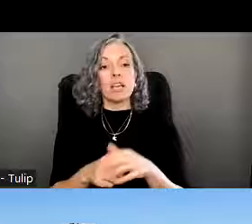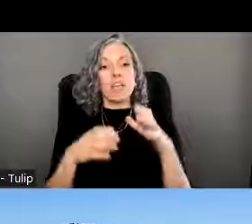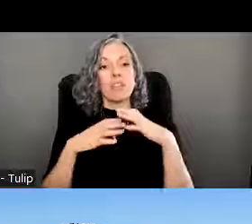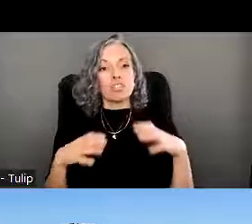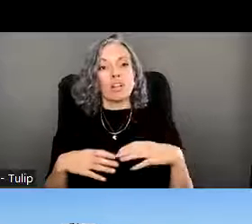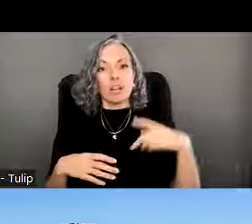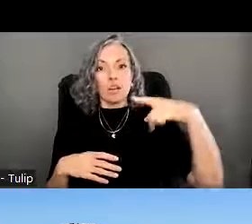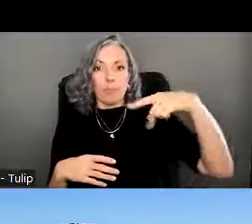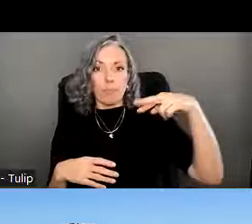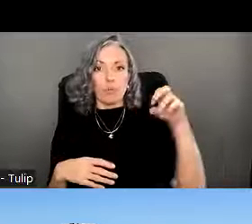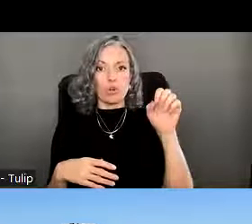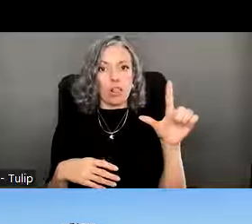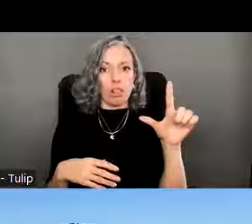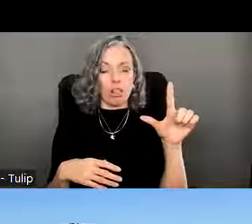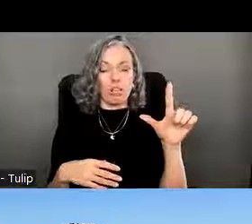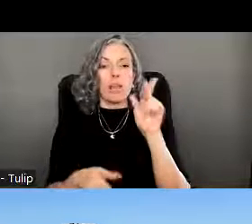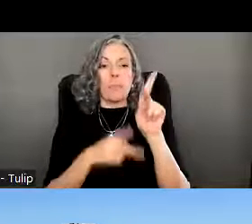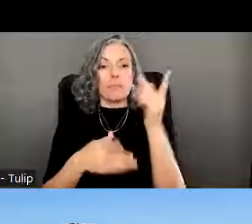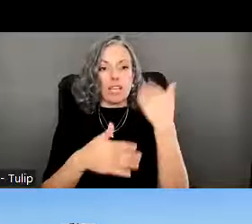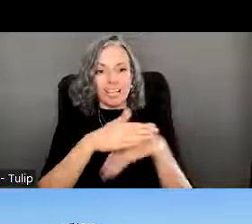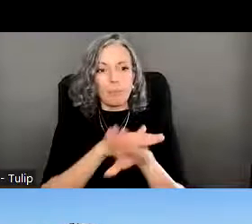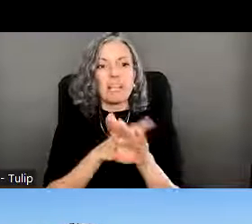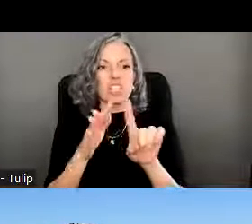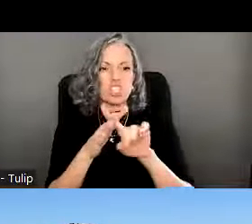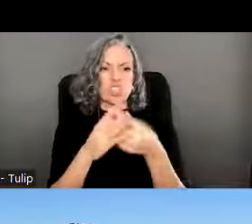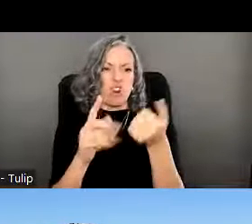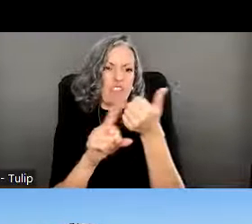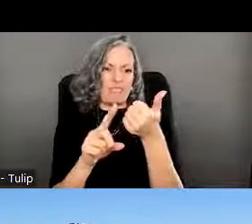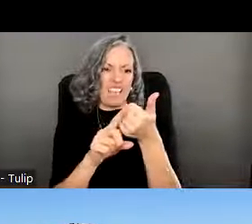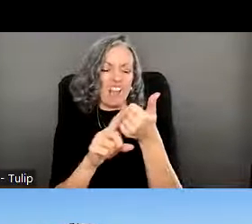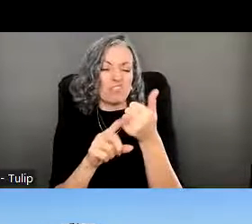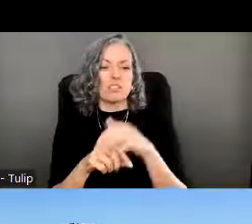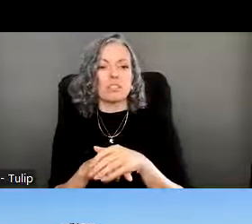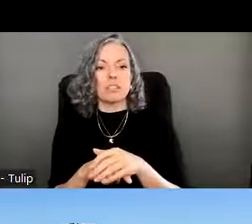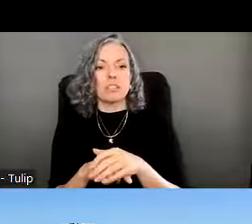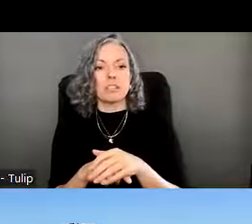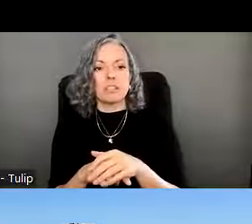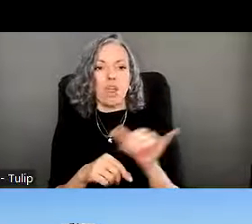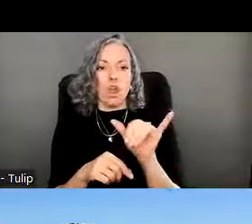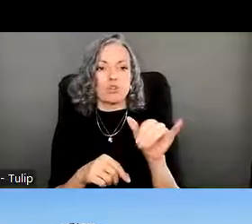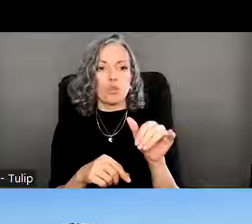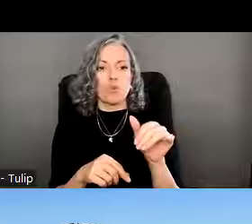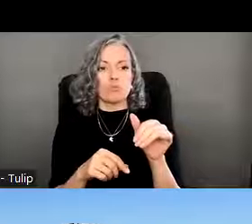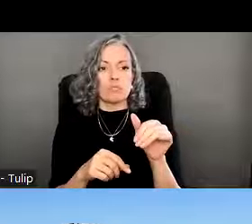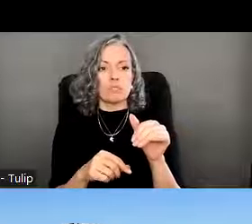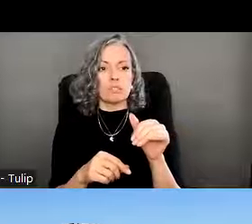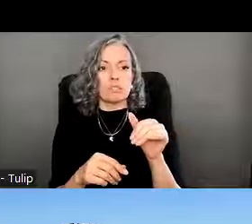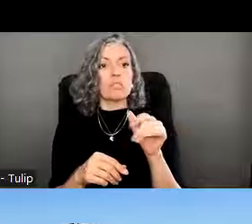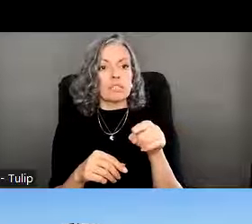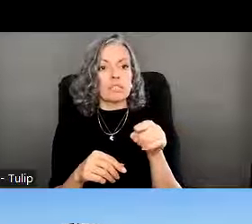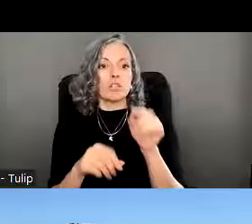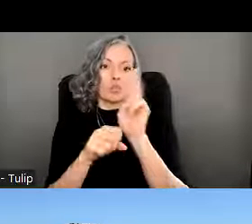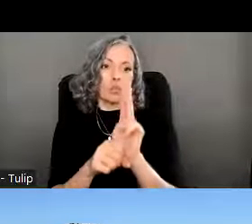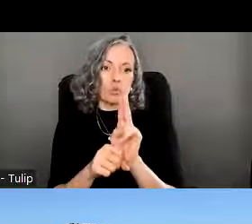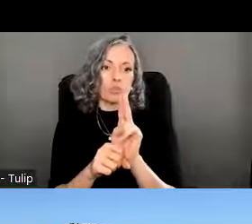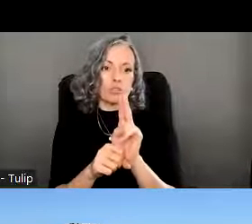this. Individuals can come in and start their own record, and also consult their dashboard when they